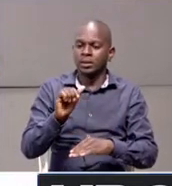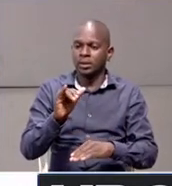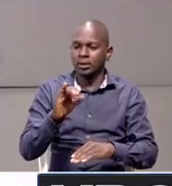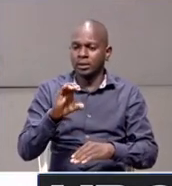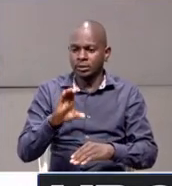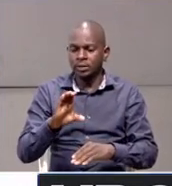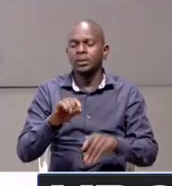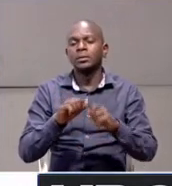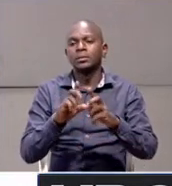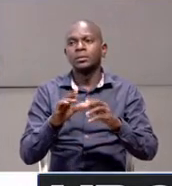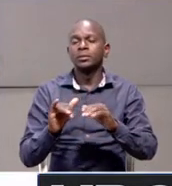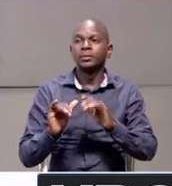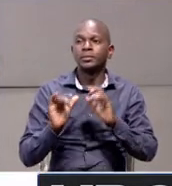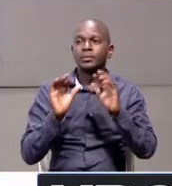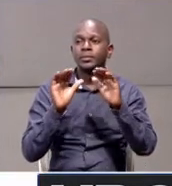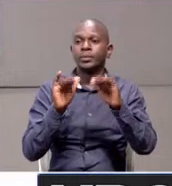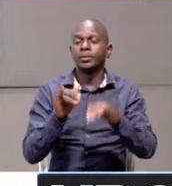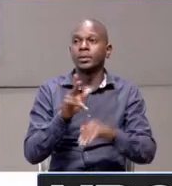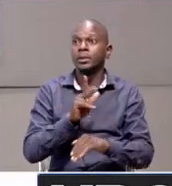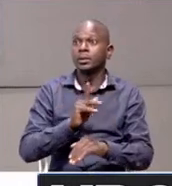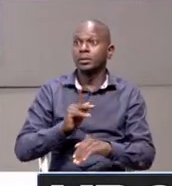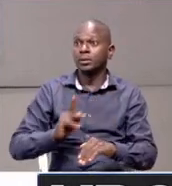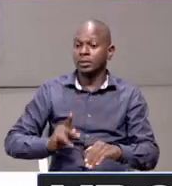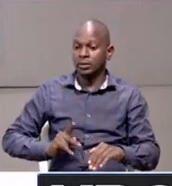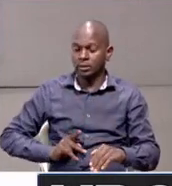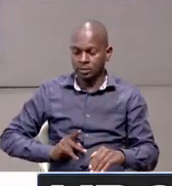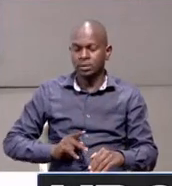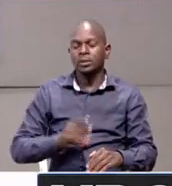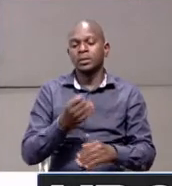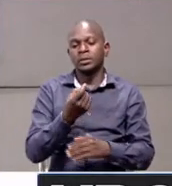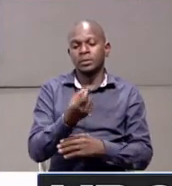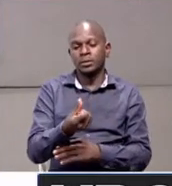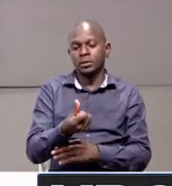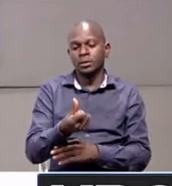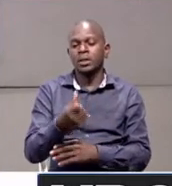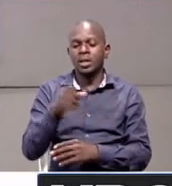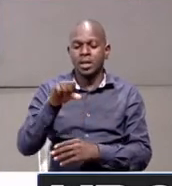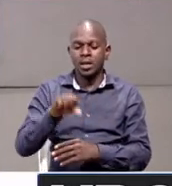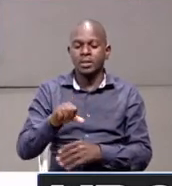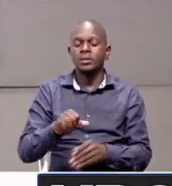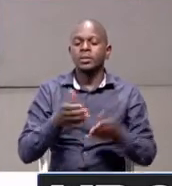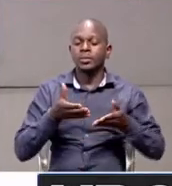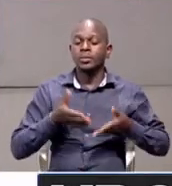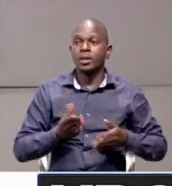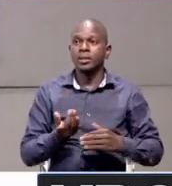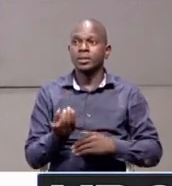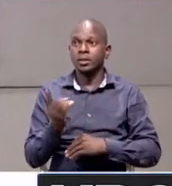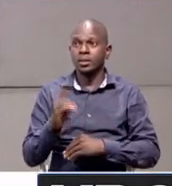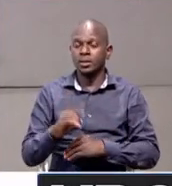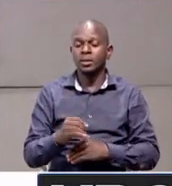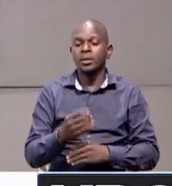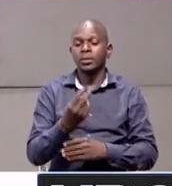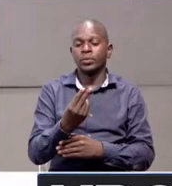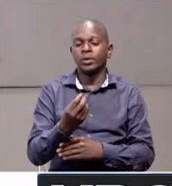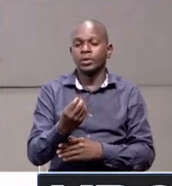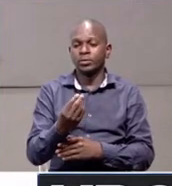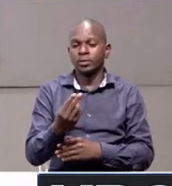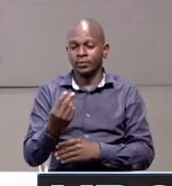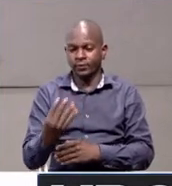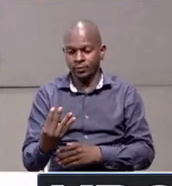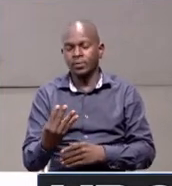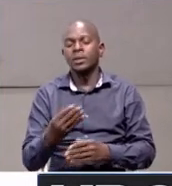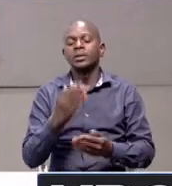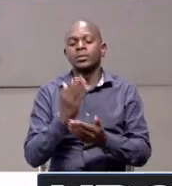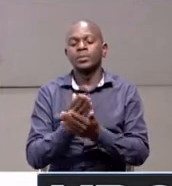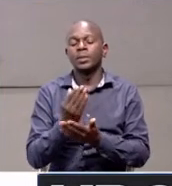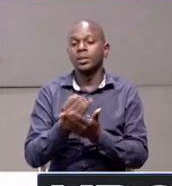people flocked to Lubiri in Mengo to participate in the 69th Kabaka's Birthday Run 2024, targeting ending